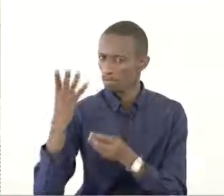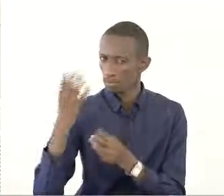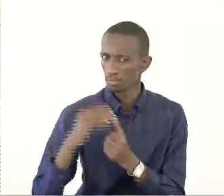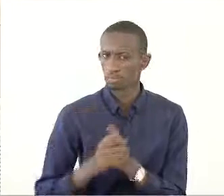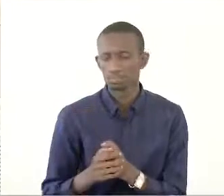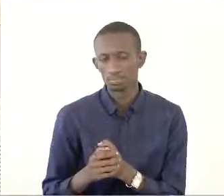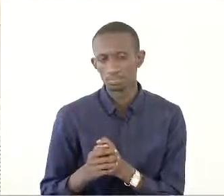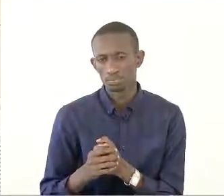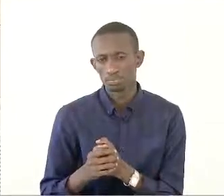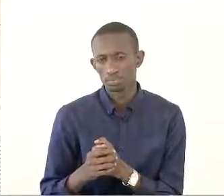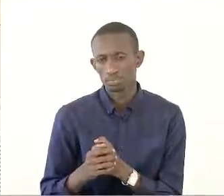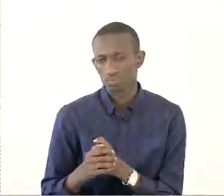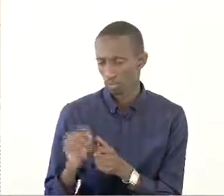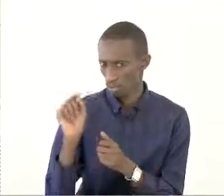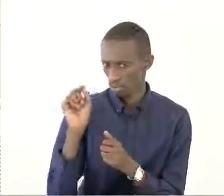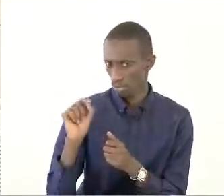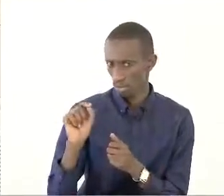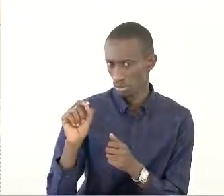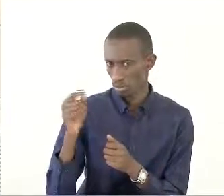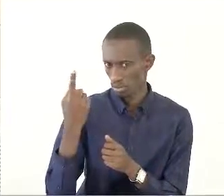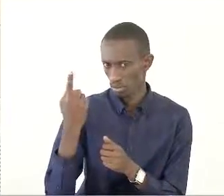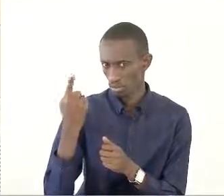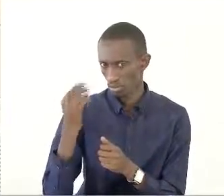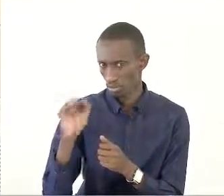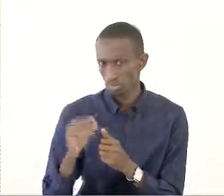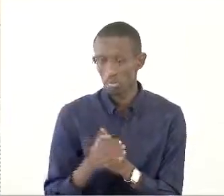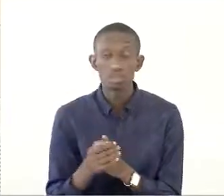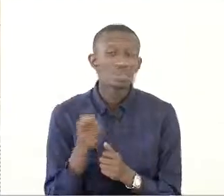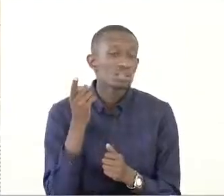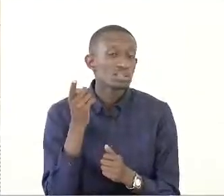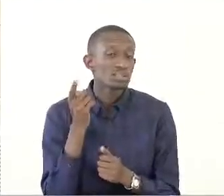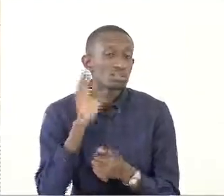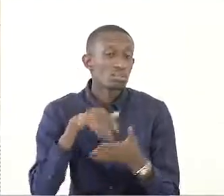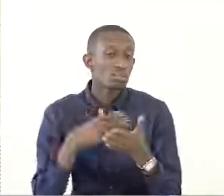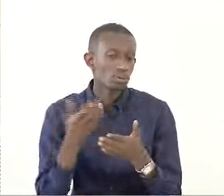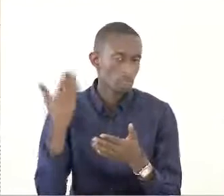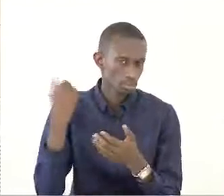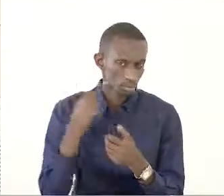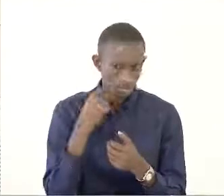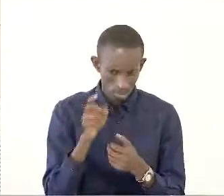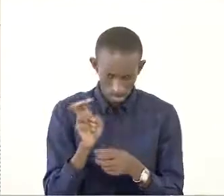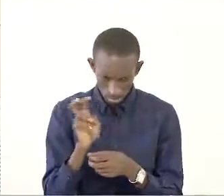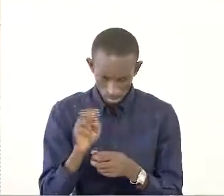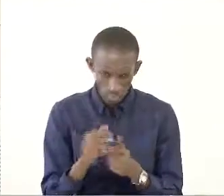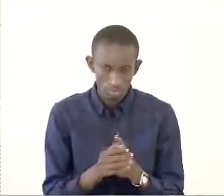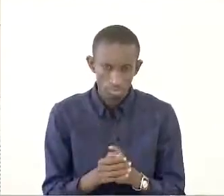over here. This one was our graph. If you check it on